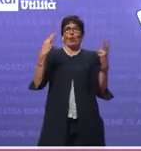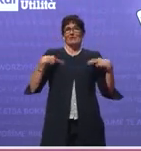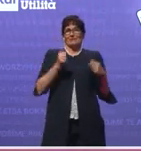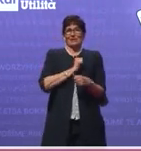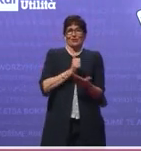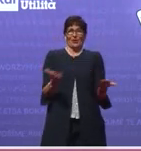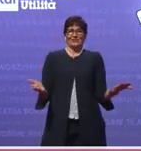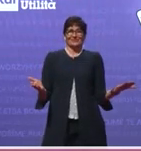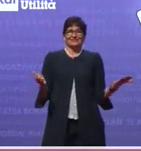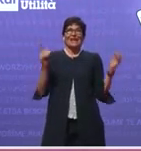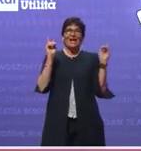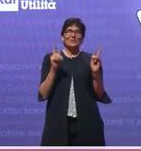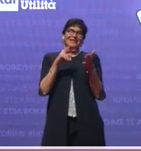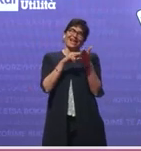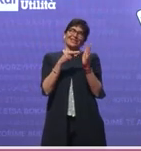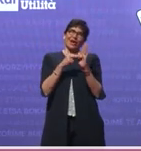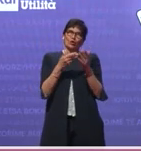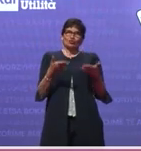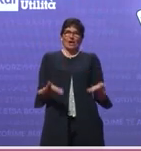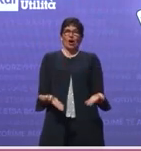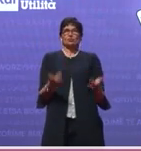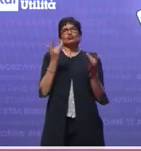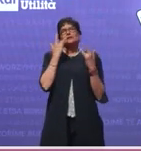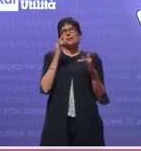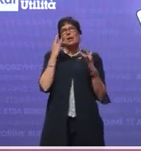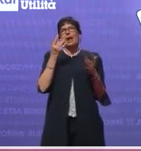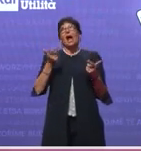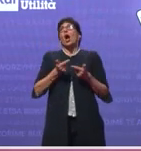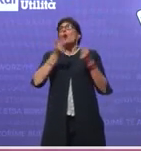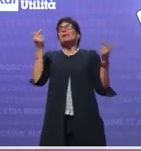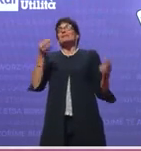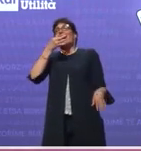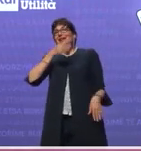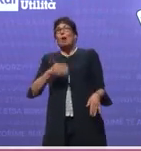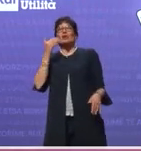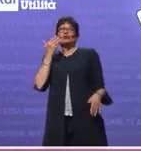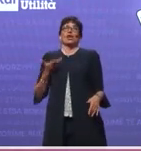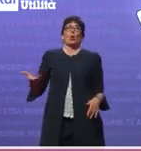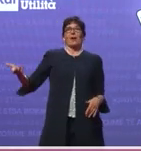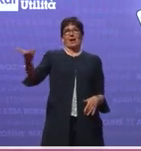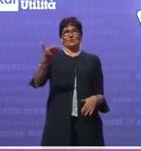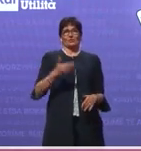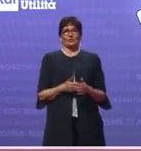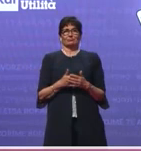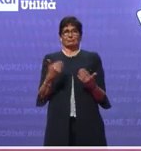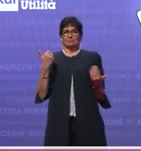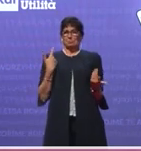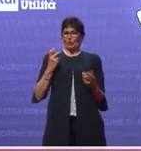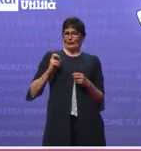merely augmenting human capabilities. They make us smarter. They make civilization so much